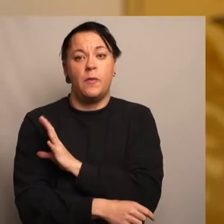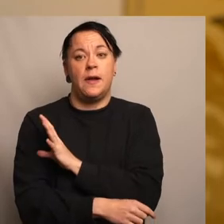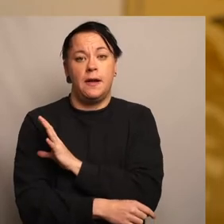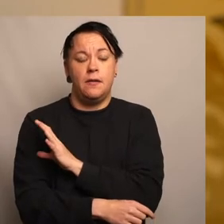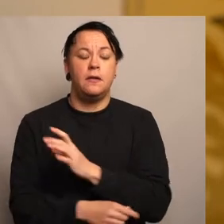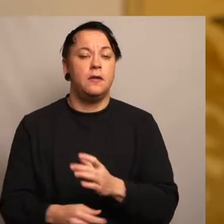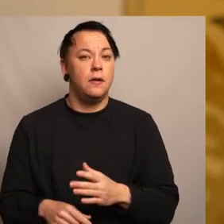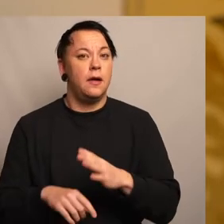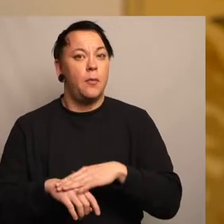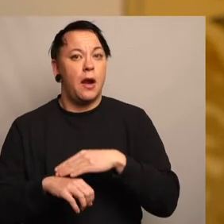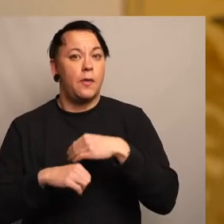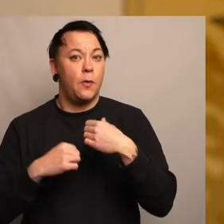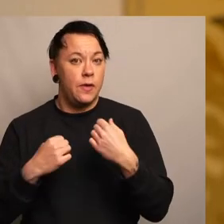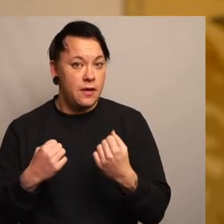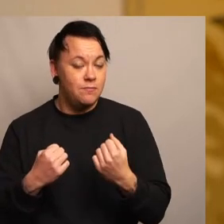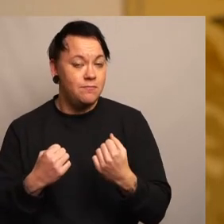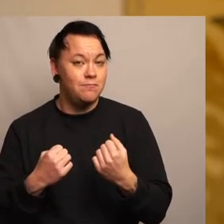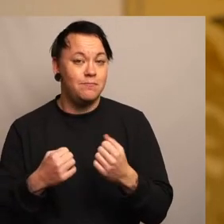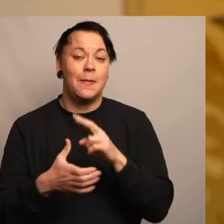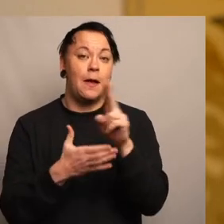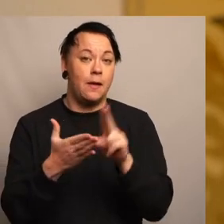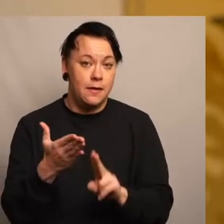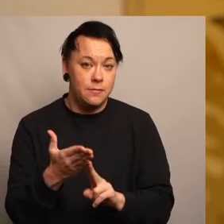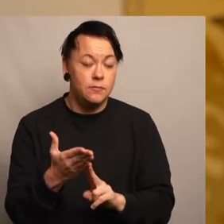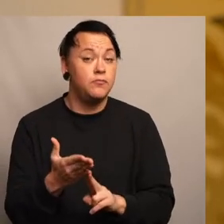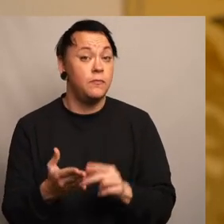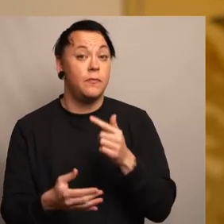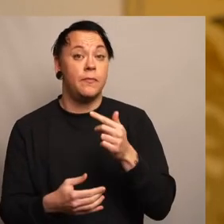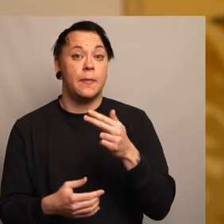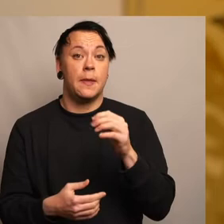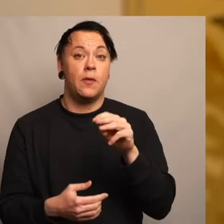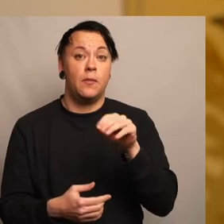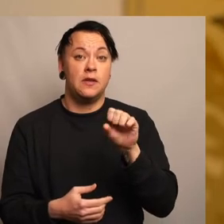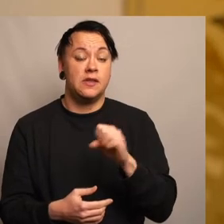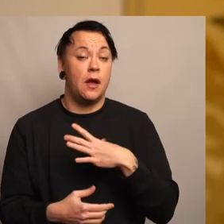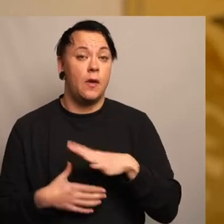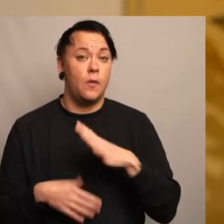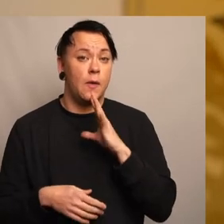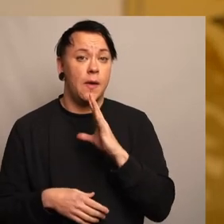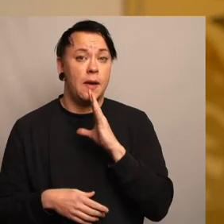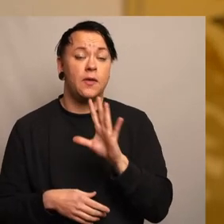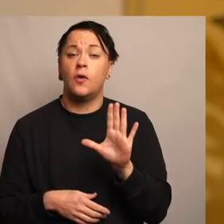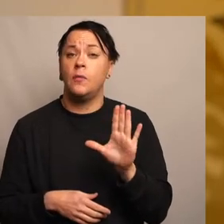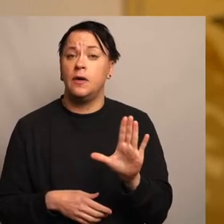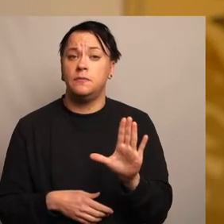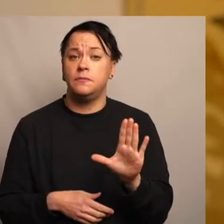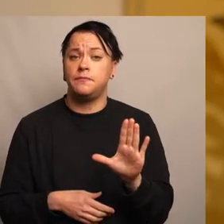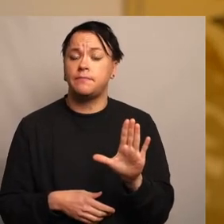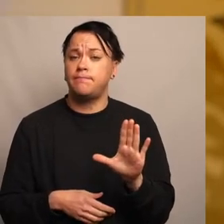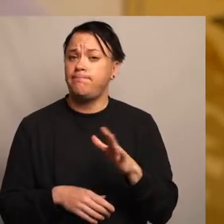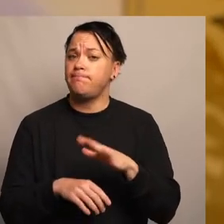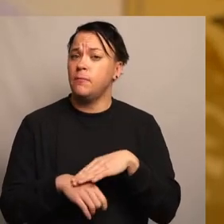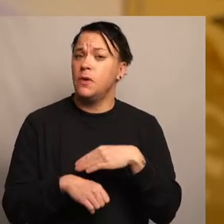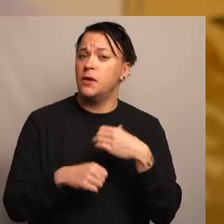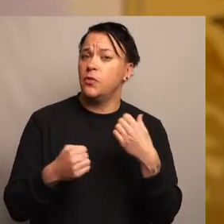do you want to tell us about your art and about what you do and how you deal with this kind of a healing in general,